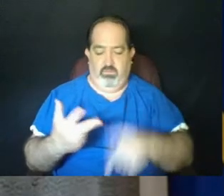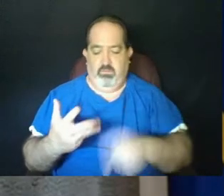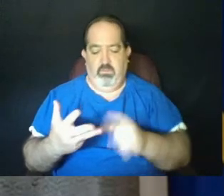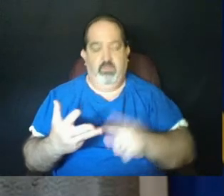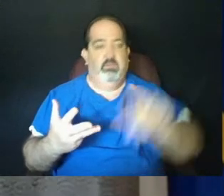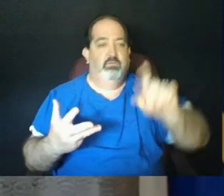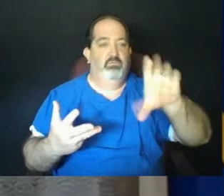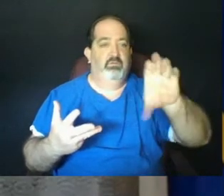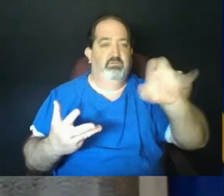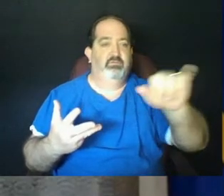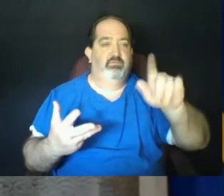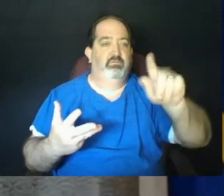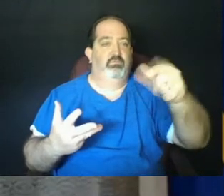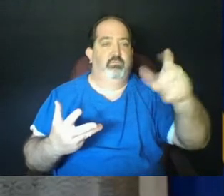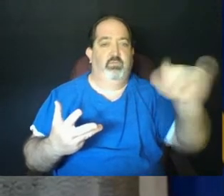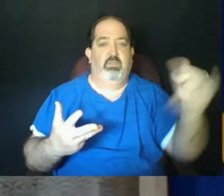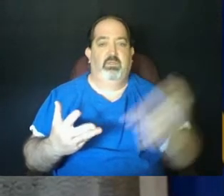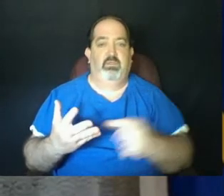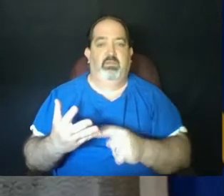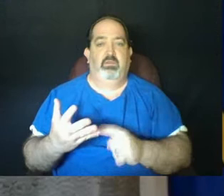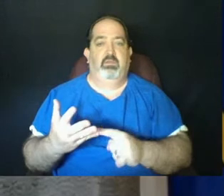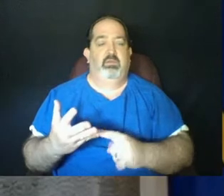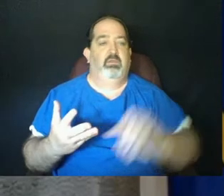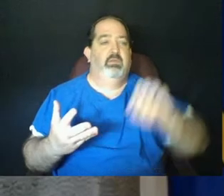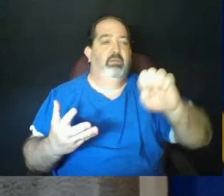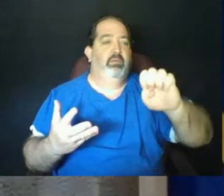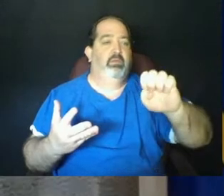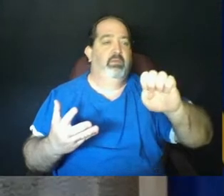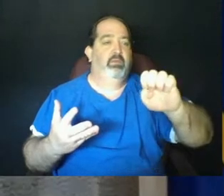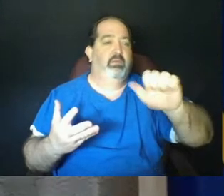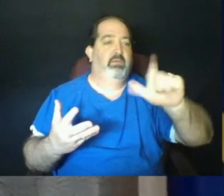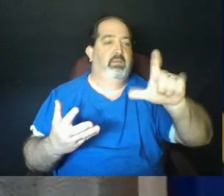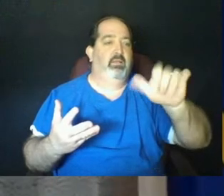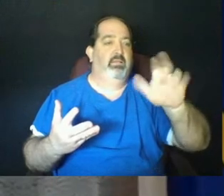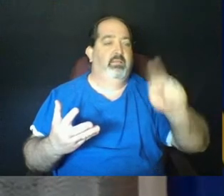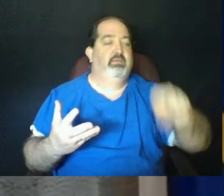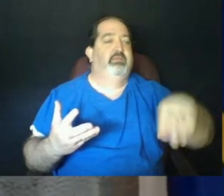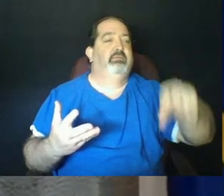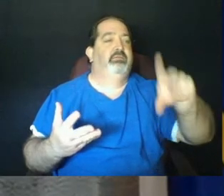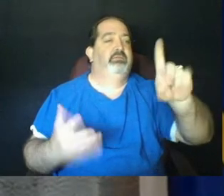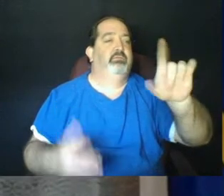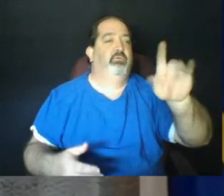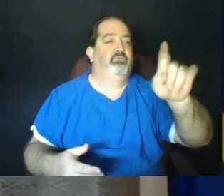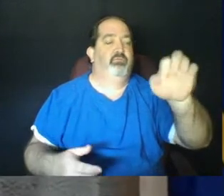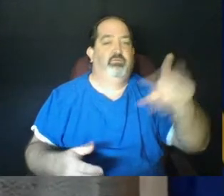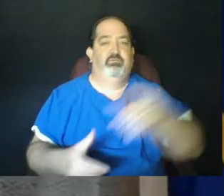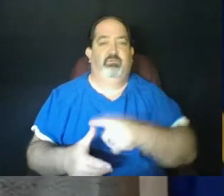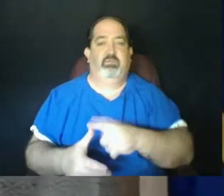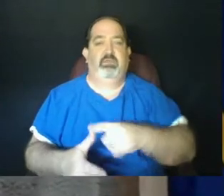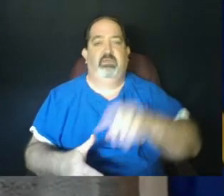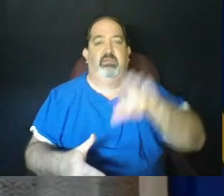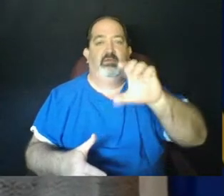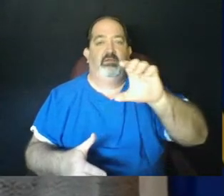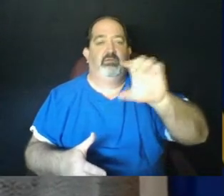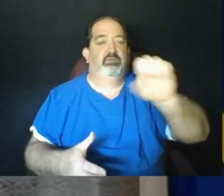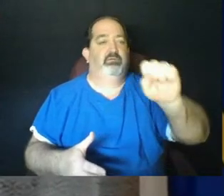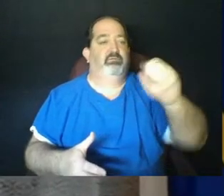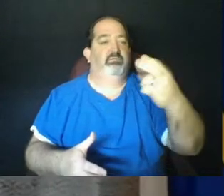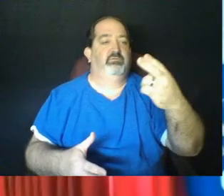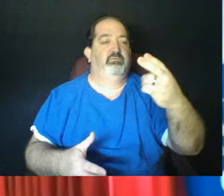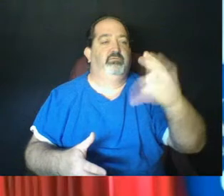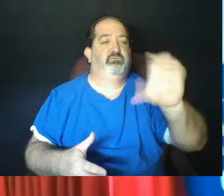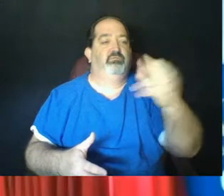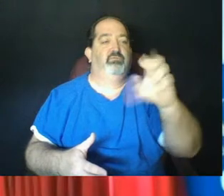Tracy the Grey for brewing, Ellen de Montfort for brewing, and Charlotte Edelwolf for brewing.